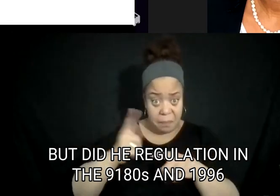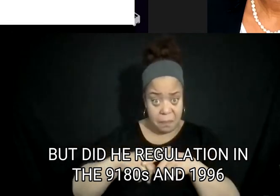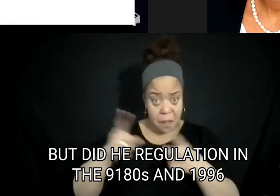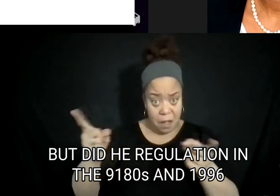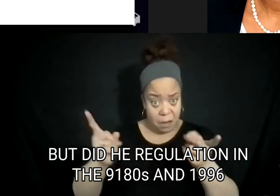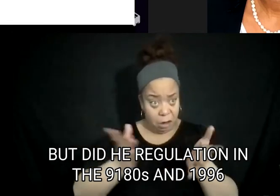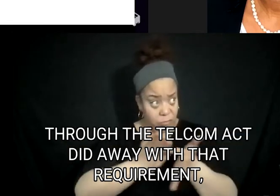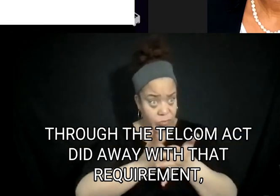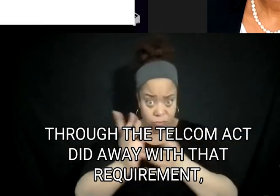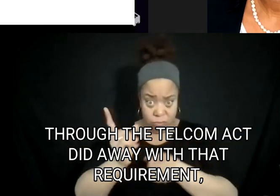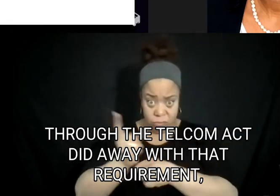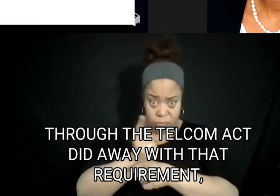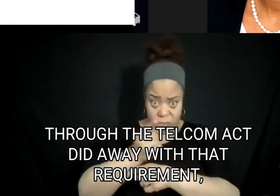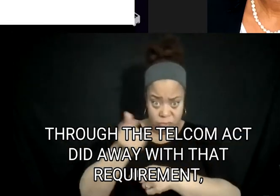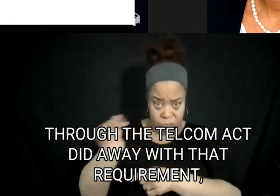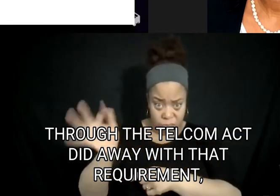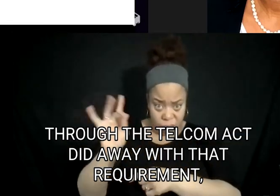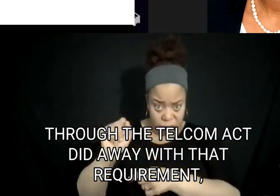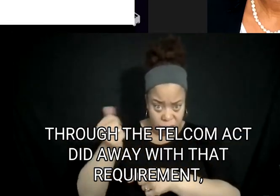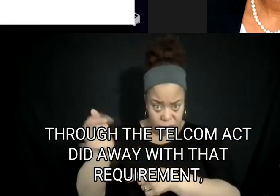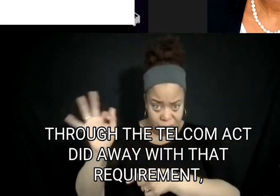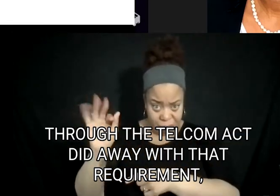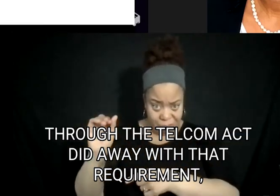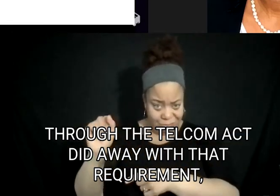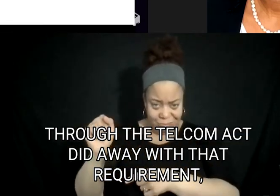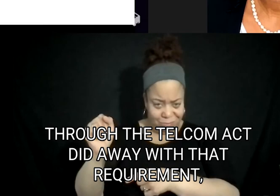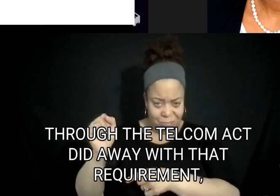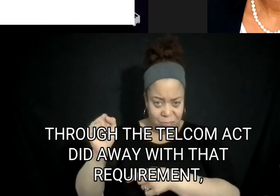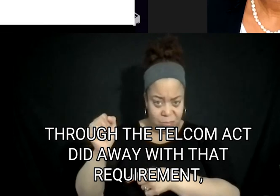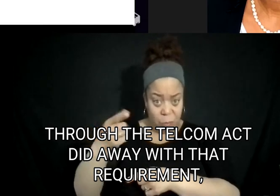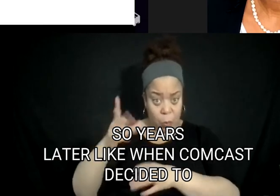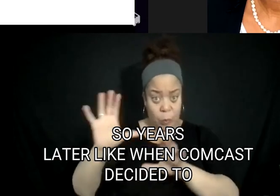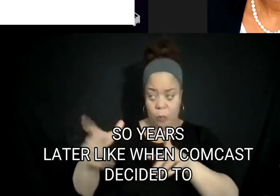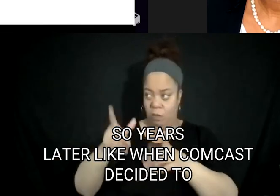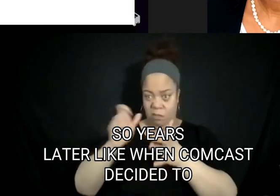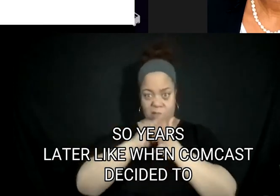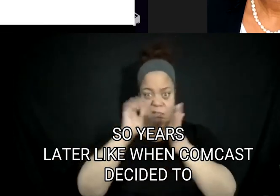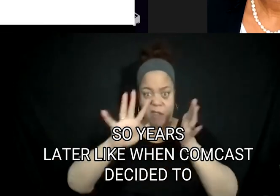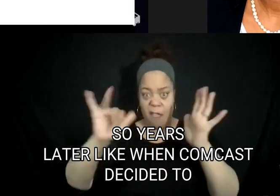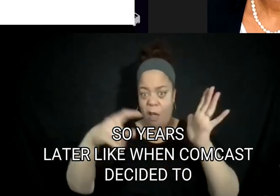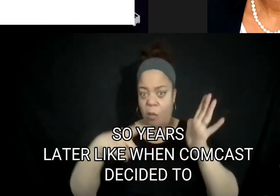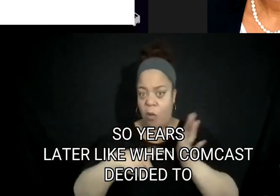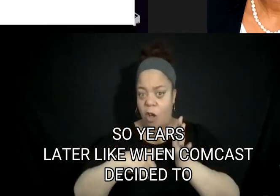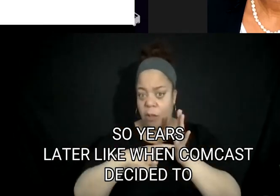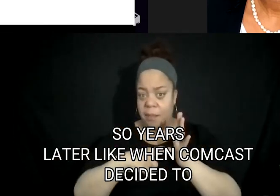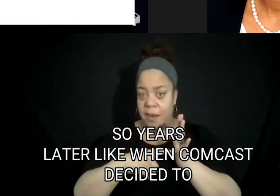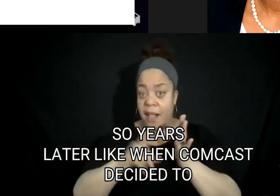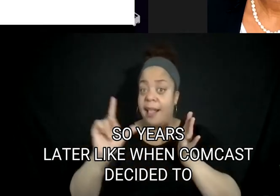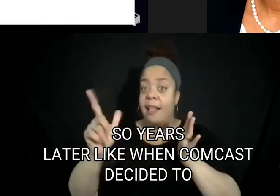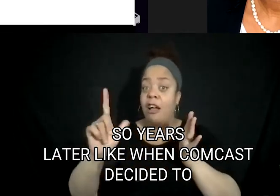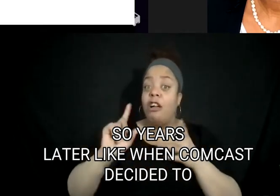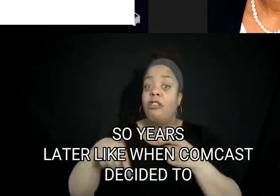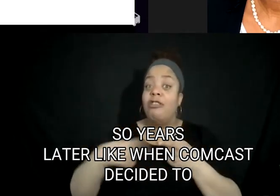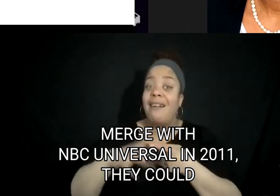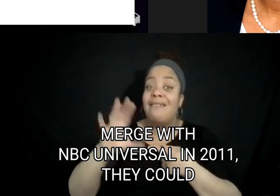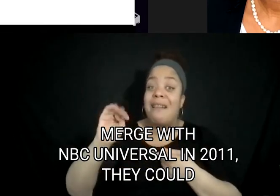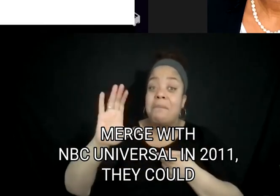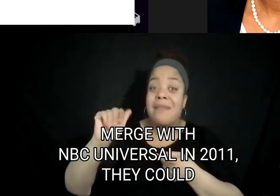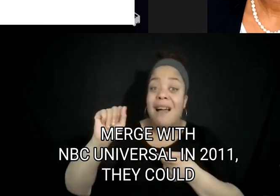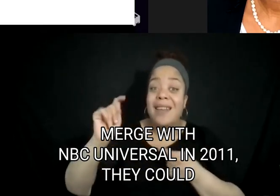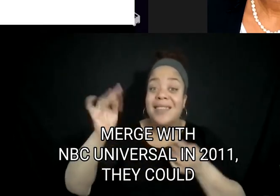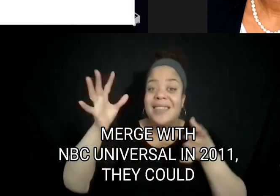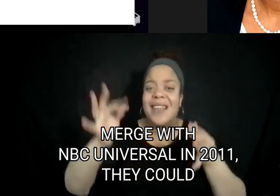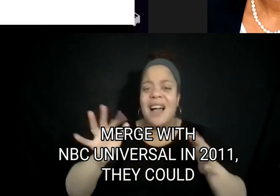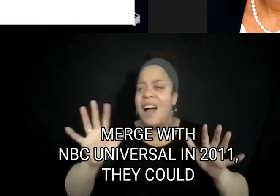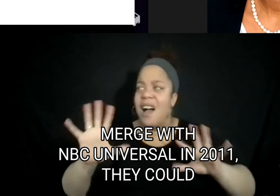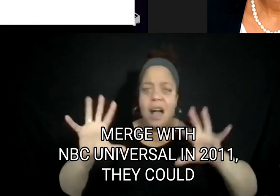when Comcast decided to merge with NBC Universal in 2011, they could do that because at that point,